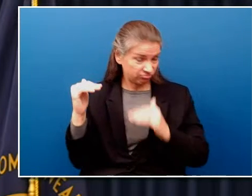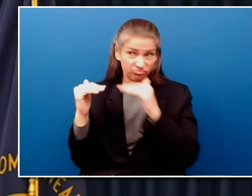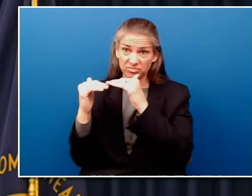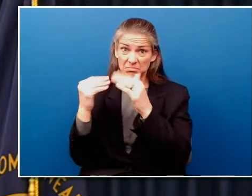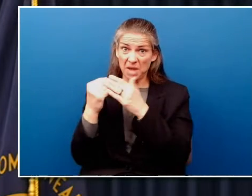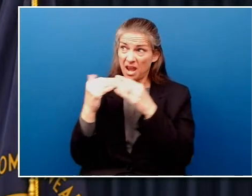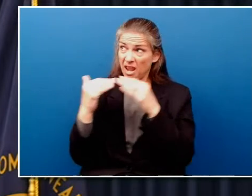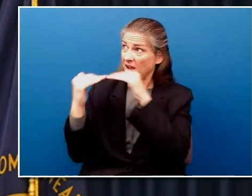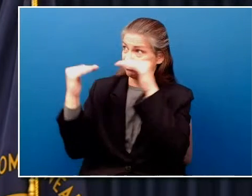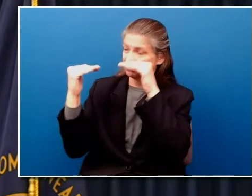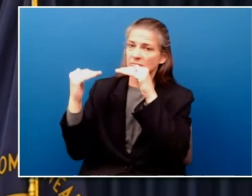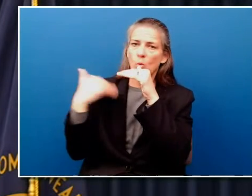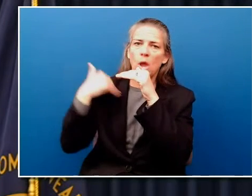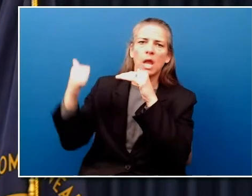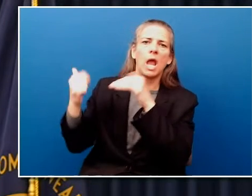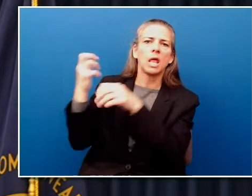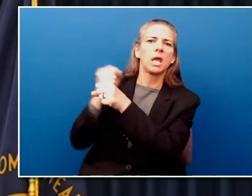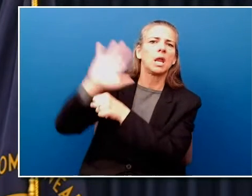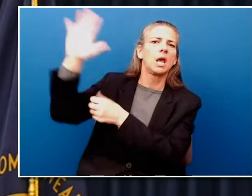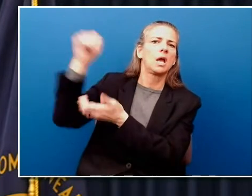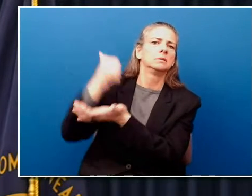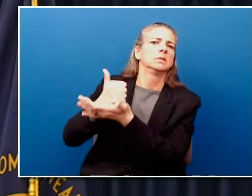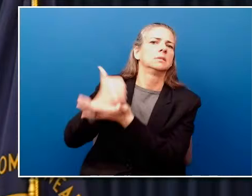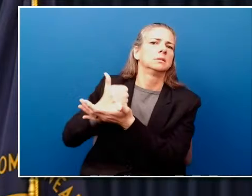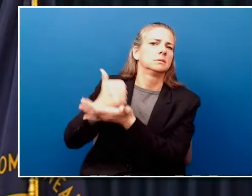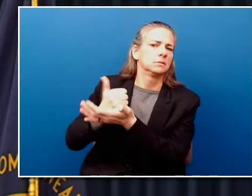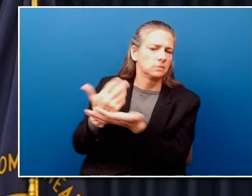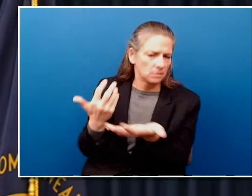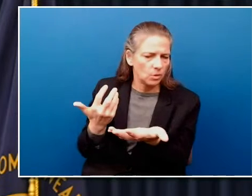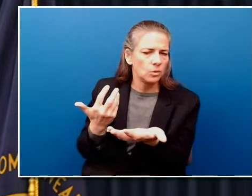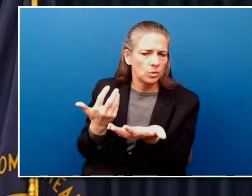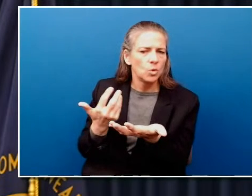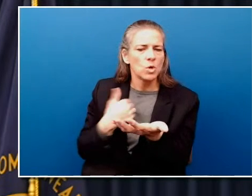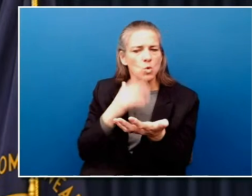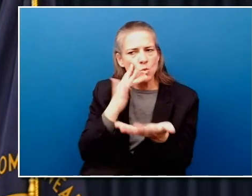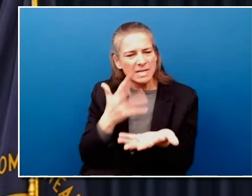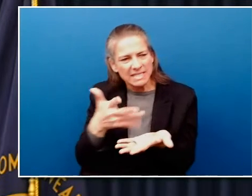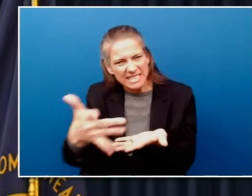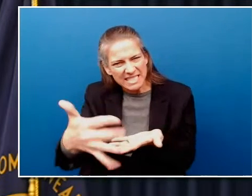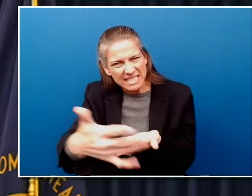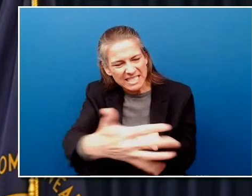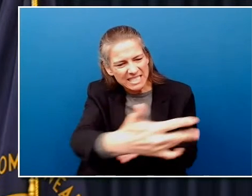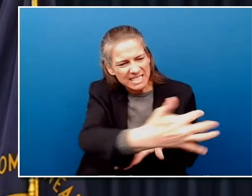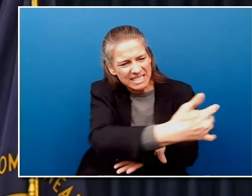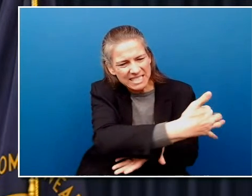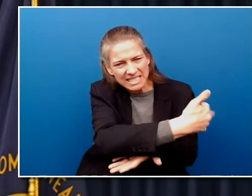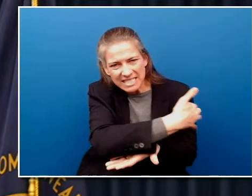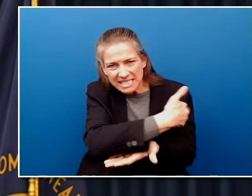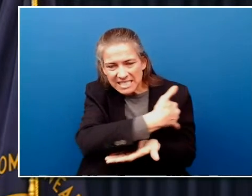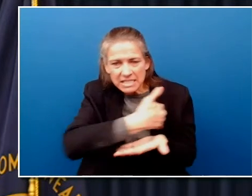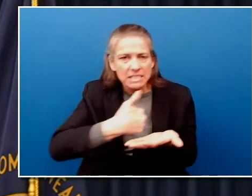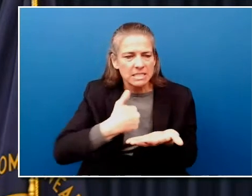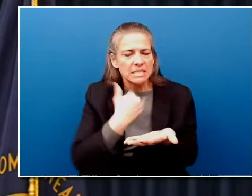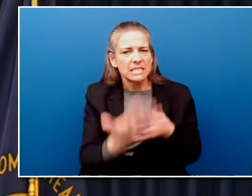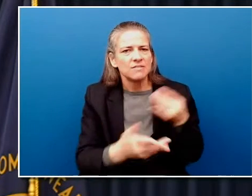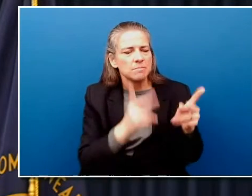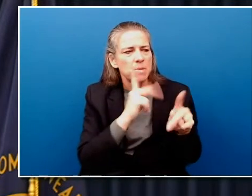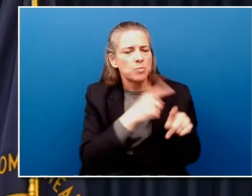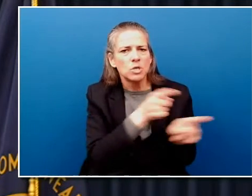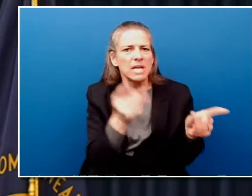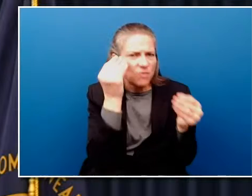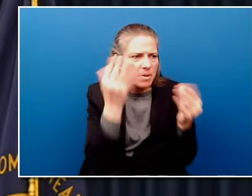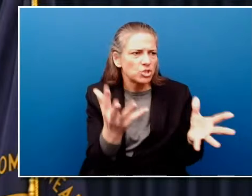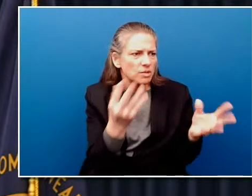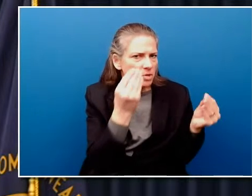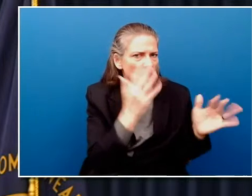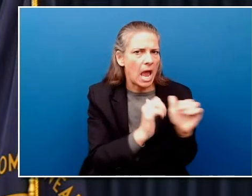that comes in. It's going to take a lot of work, but we'll do the best we can to give people the best information as we